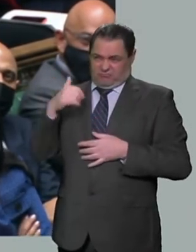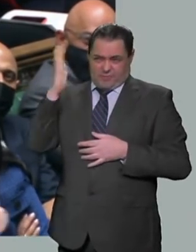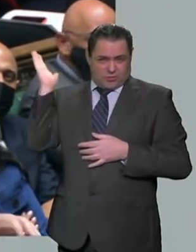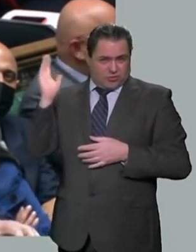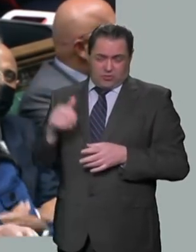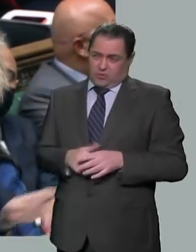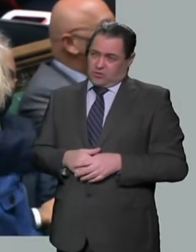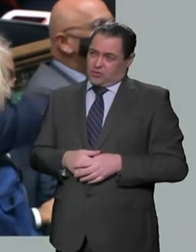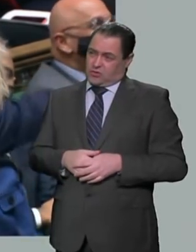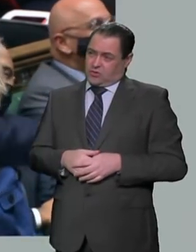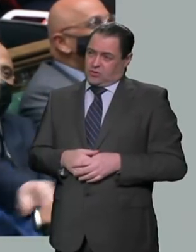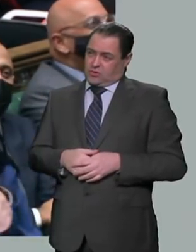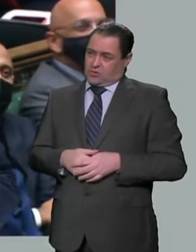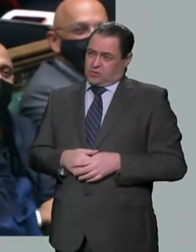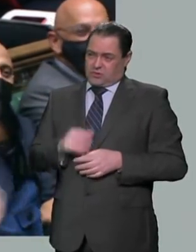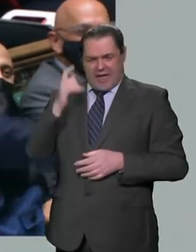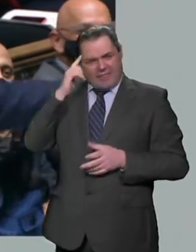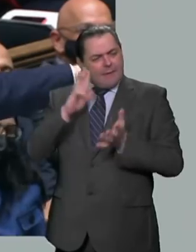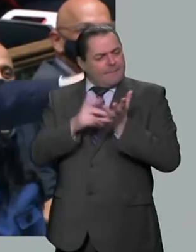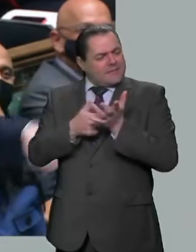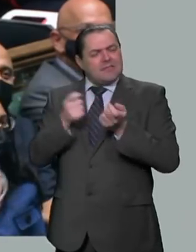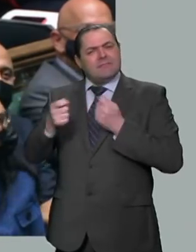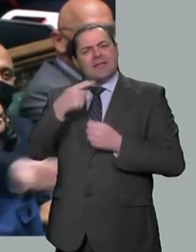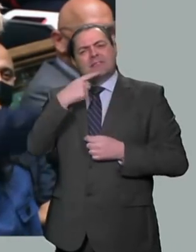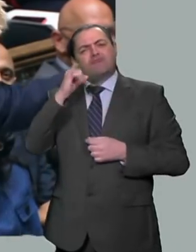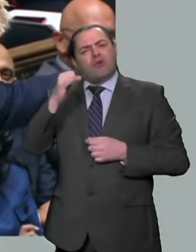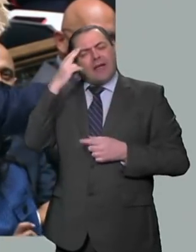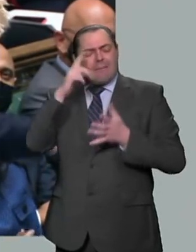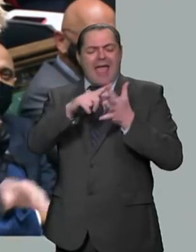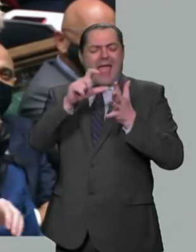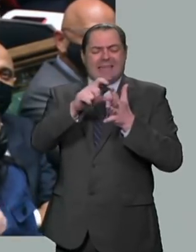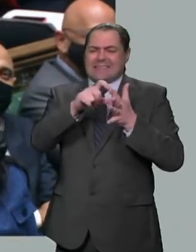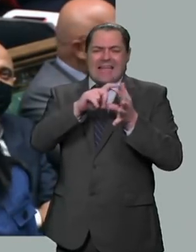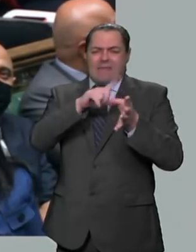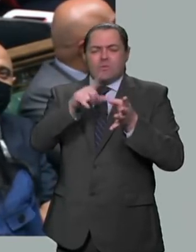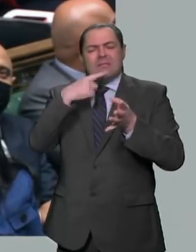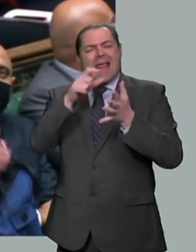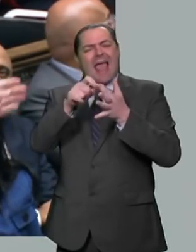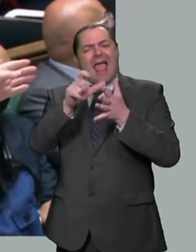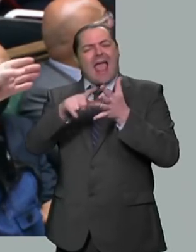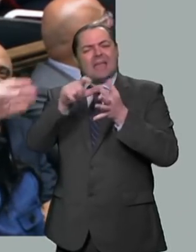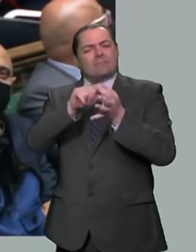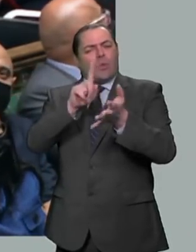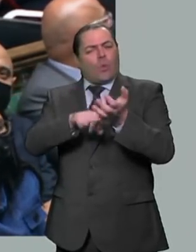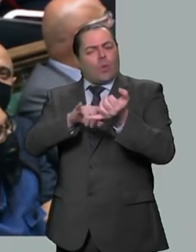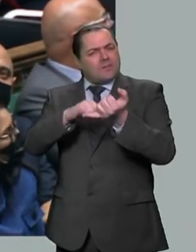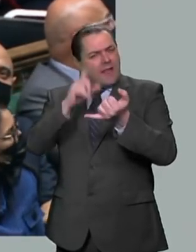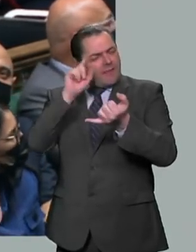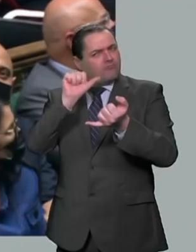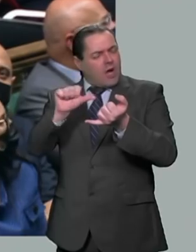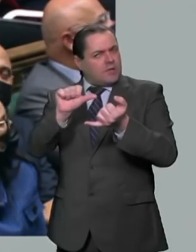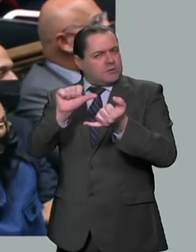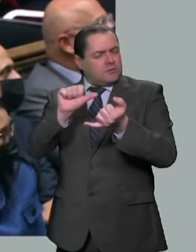word. I think you were right first time. I think I can. Your word, Mr. Speaker, not